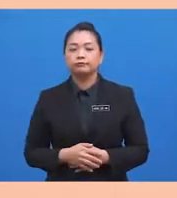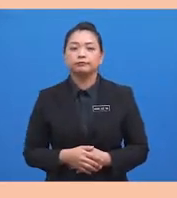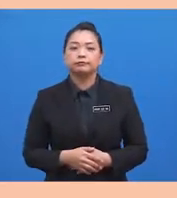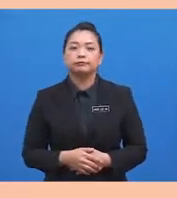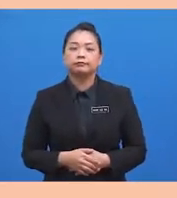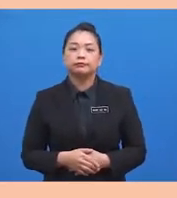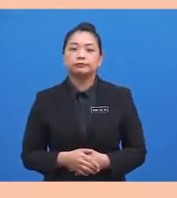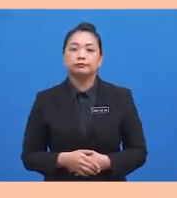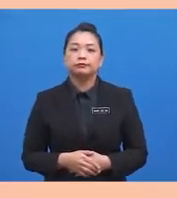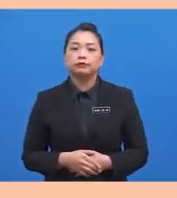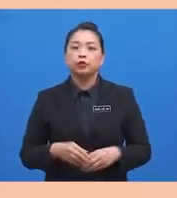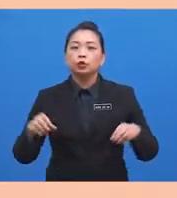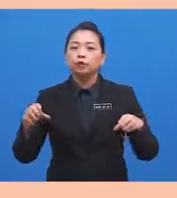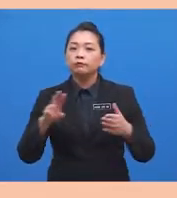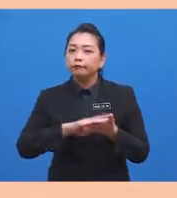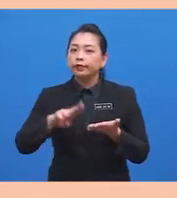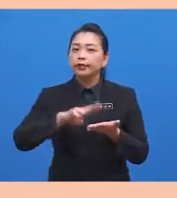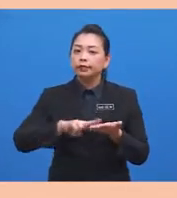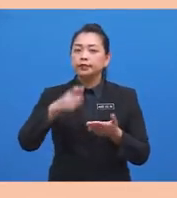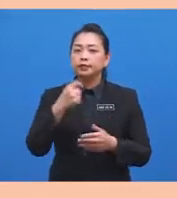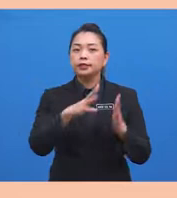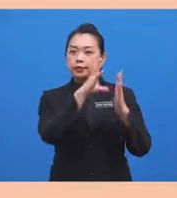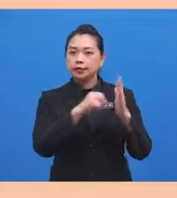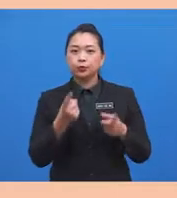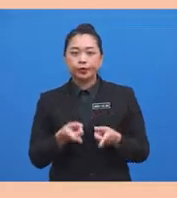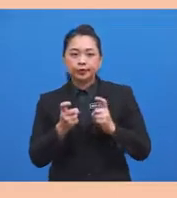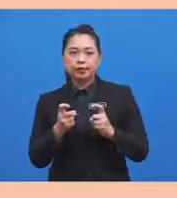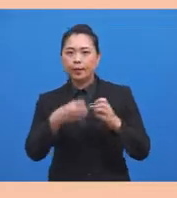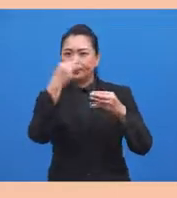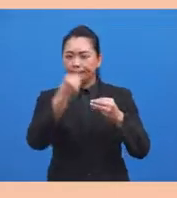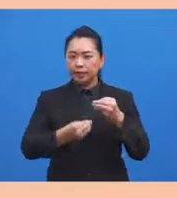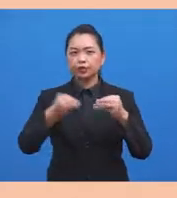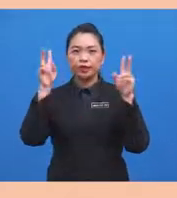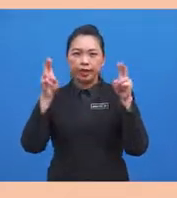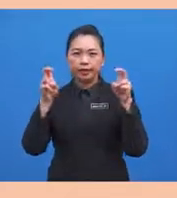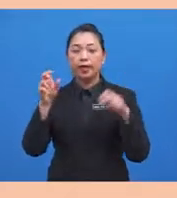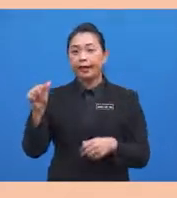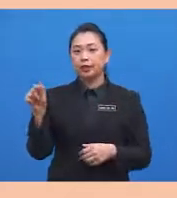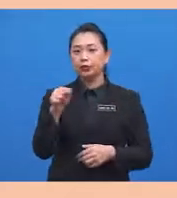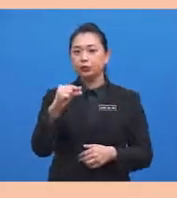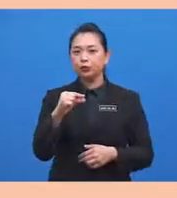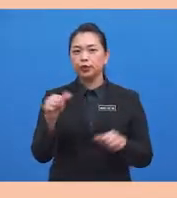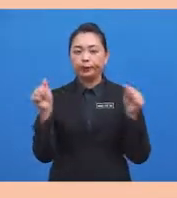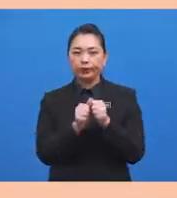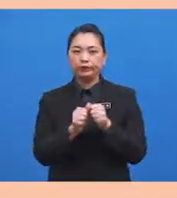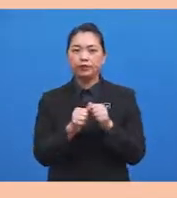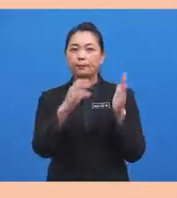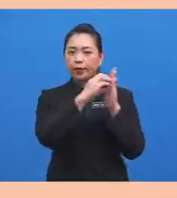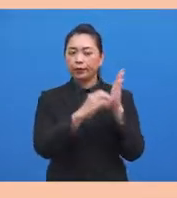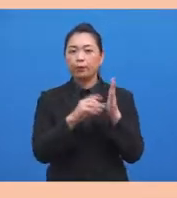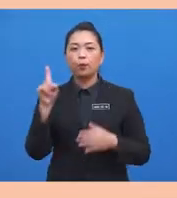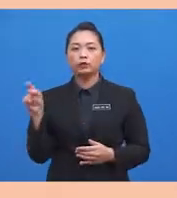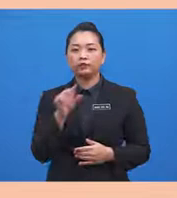instructions. Do read along with me. Read the text quickly and match the headings A to G with